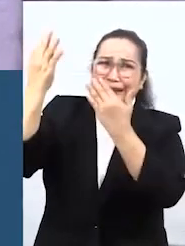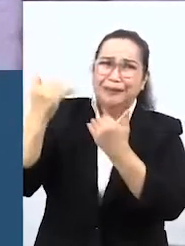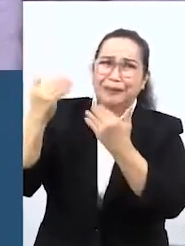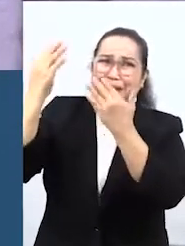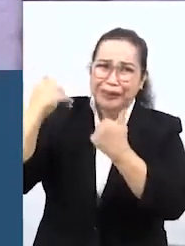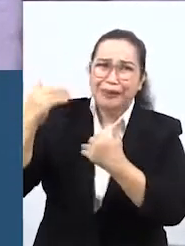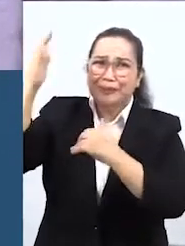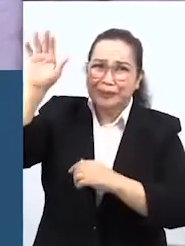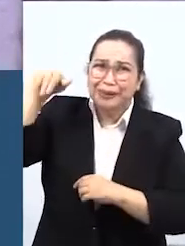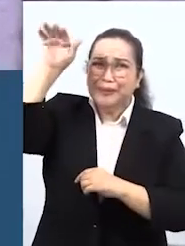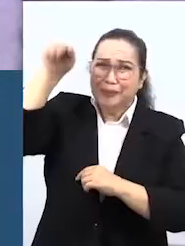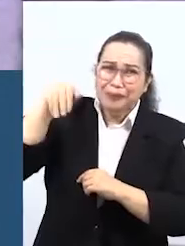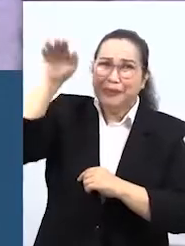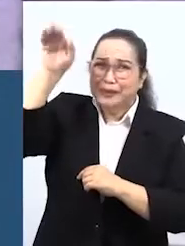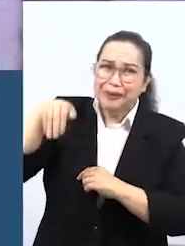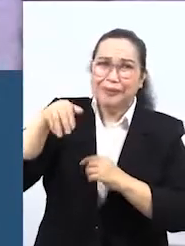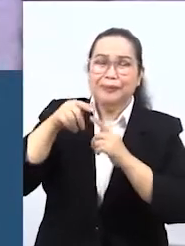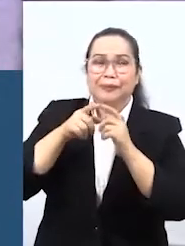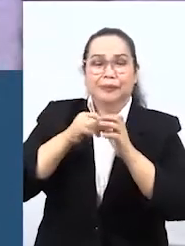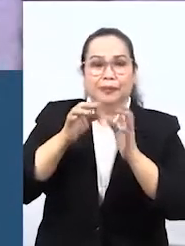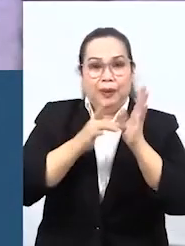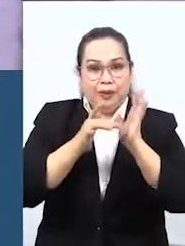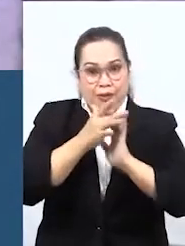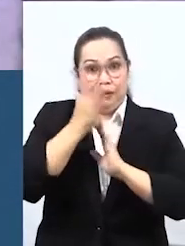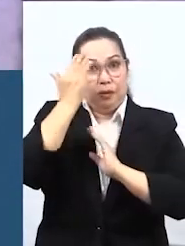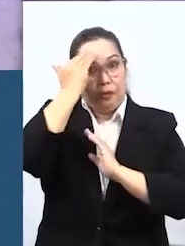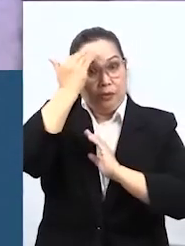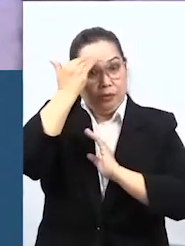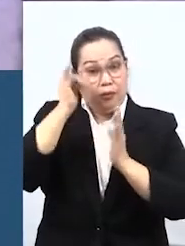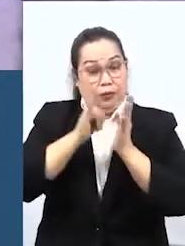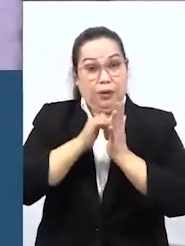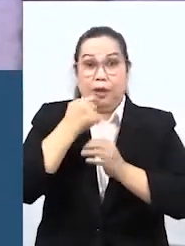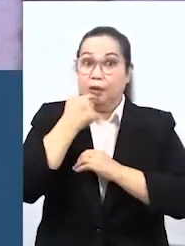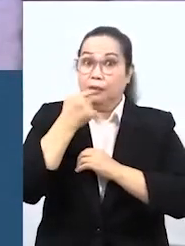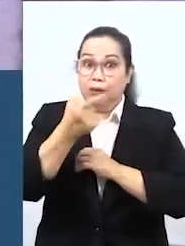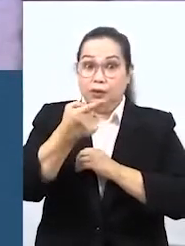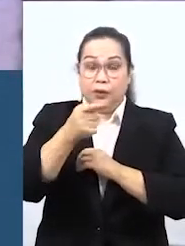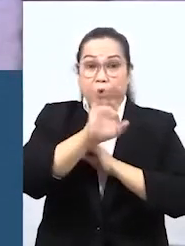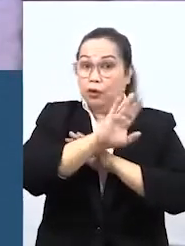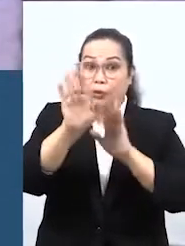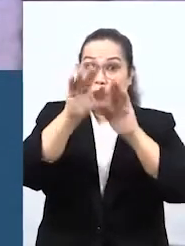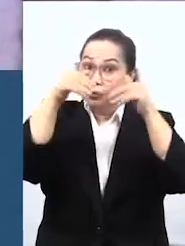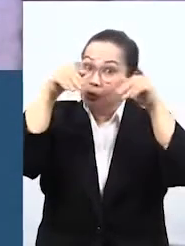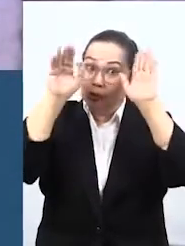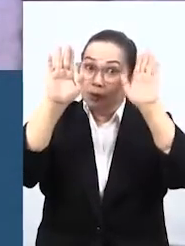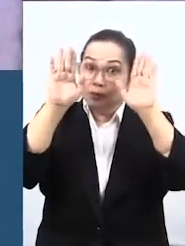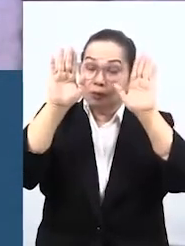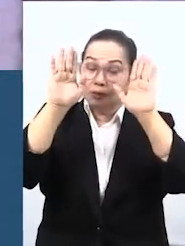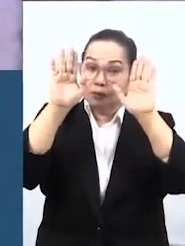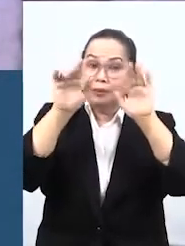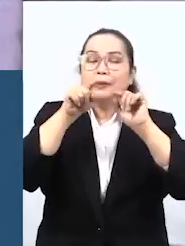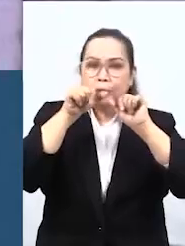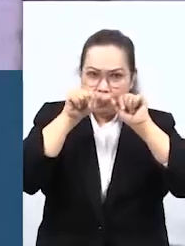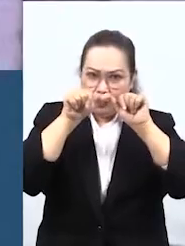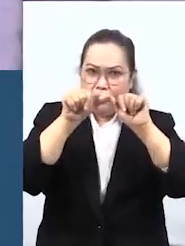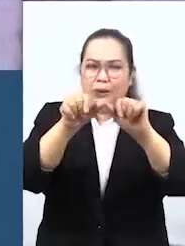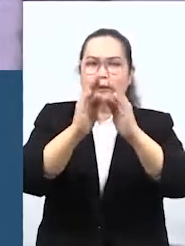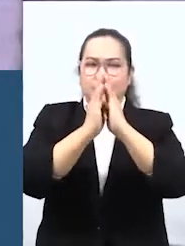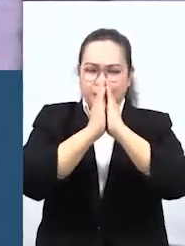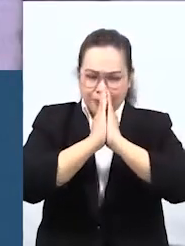come Lord Jesus knew that and he would say don't give up keep praying